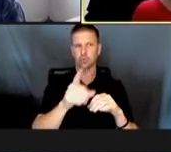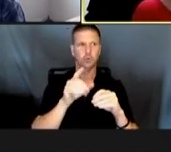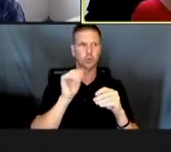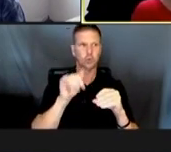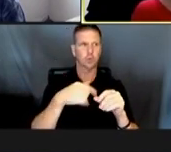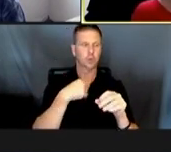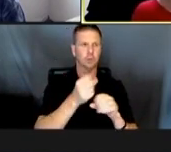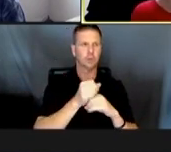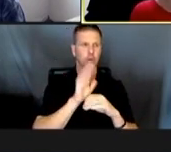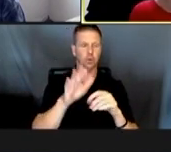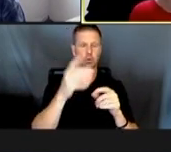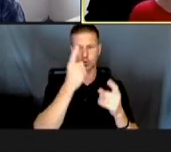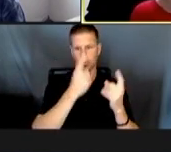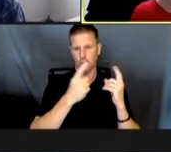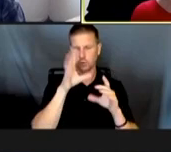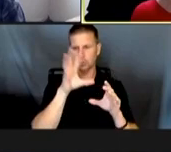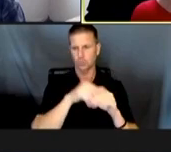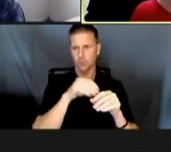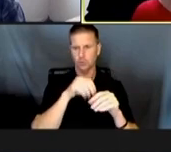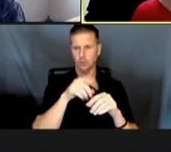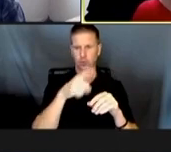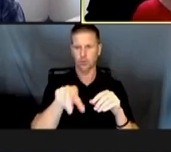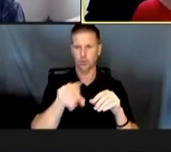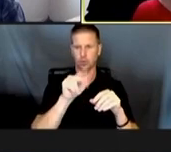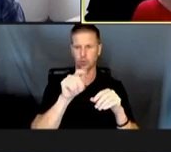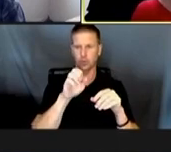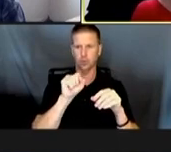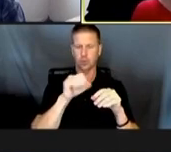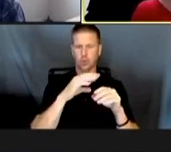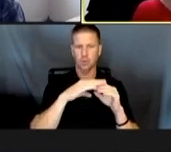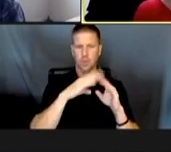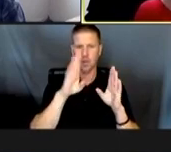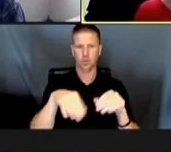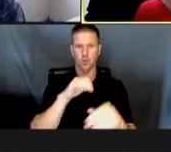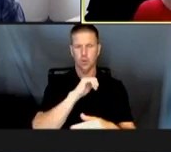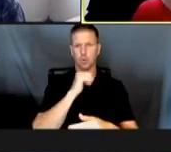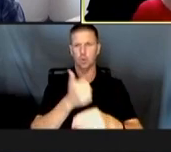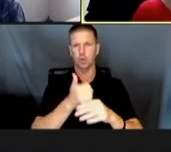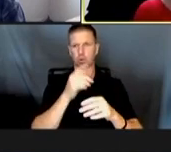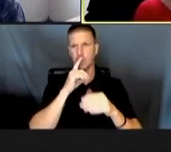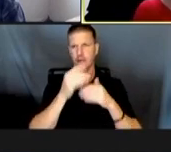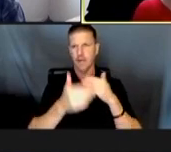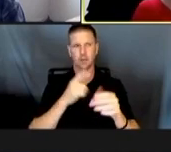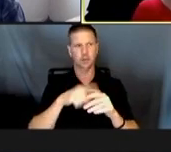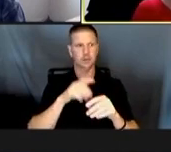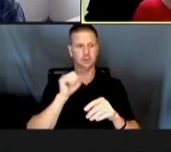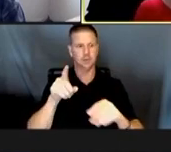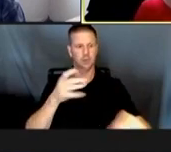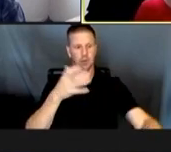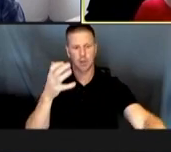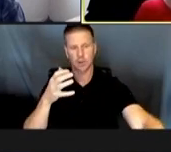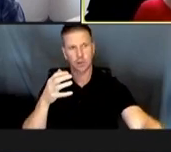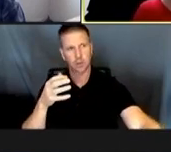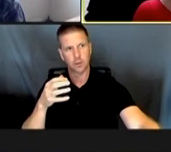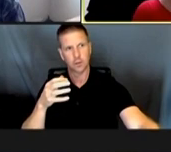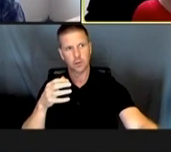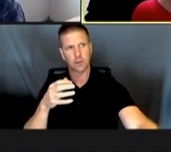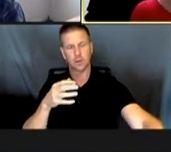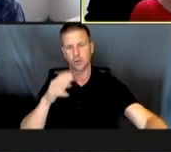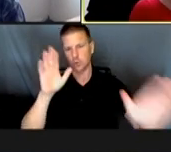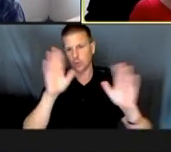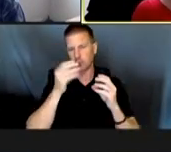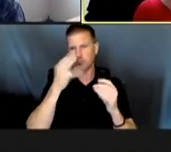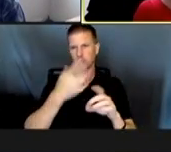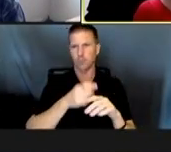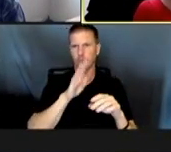get your thoughts incorporated into those notes. The Housing Authority was kind enough to send us a lot of great information from